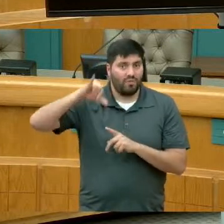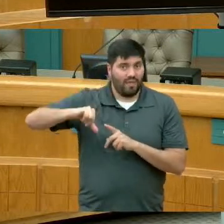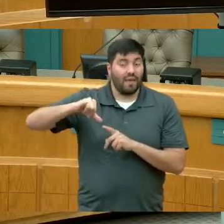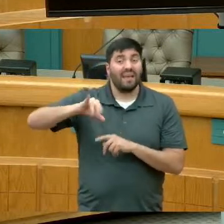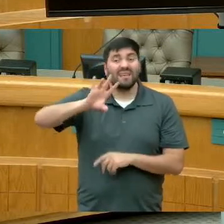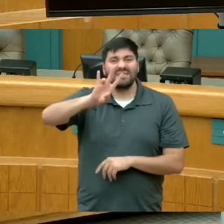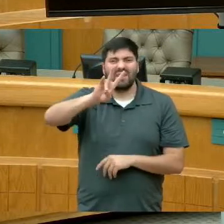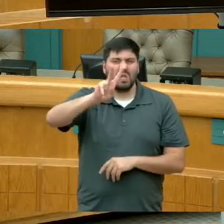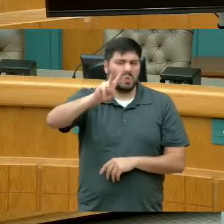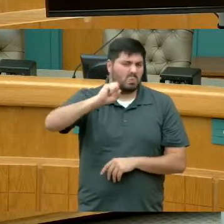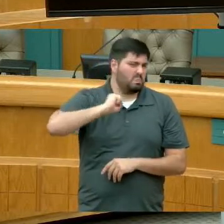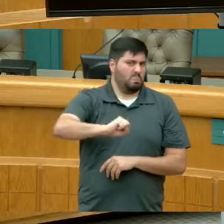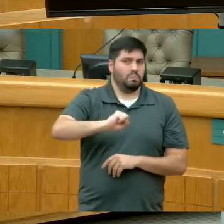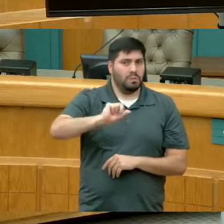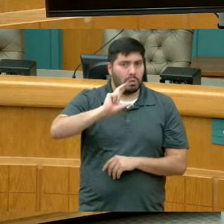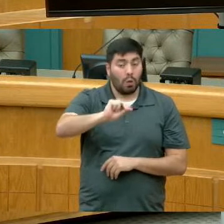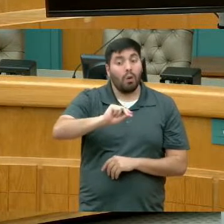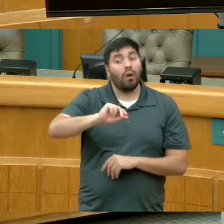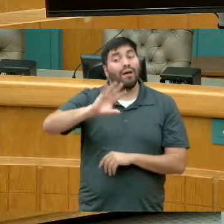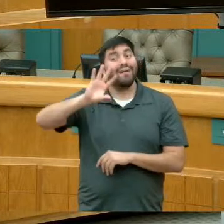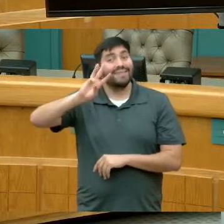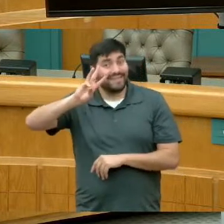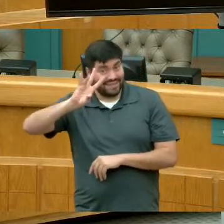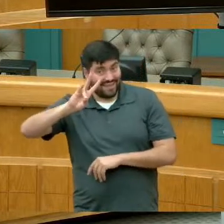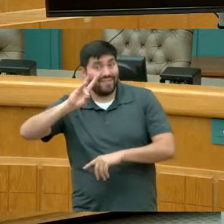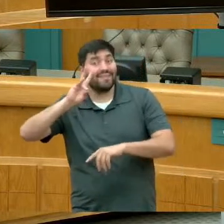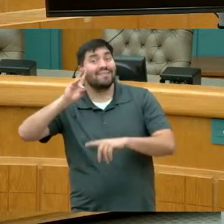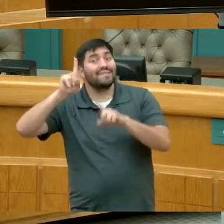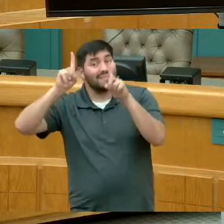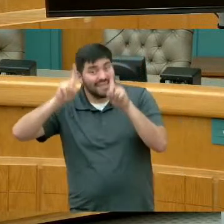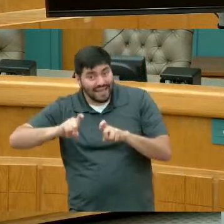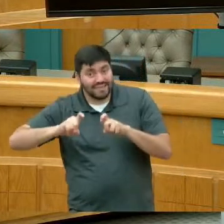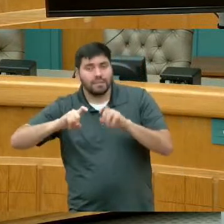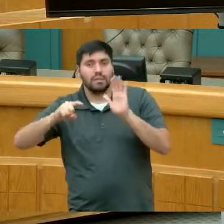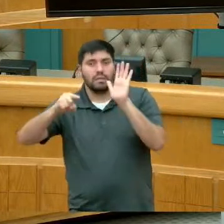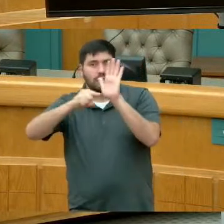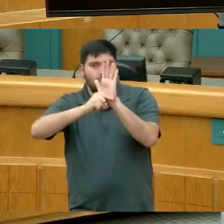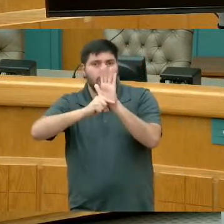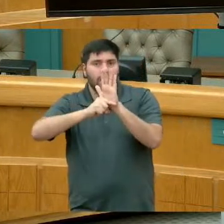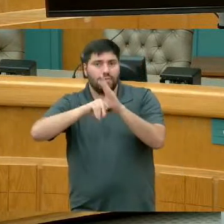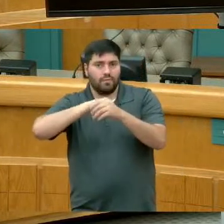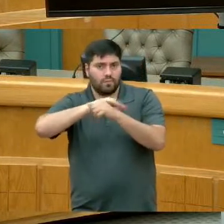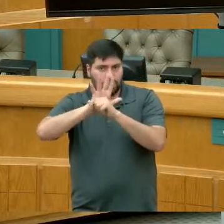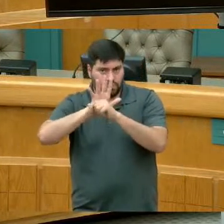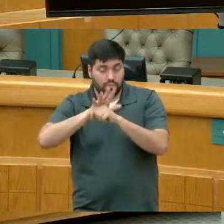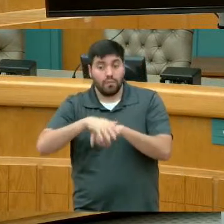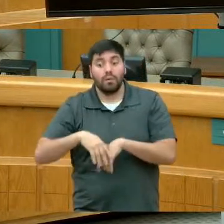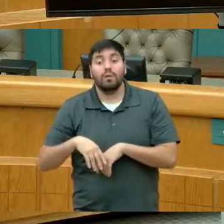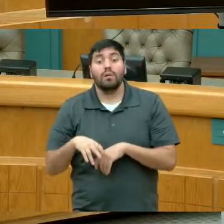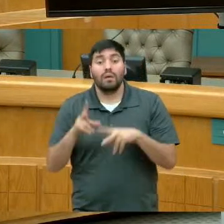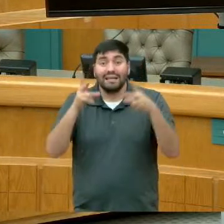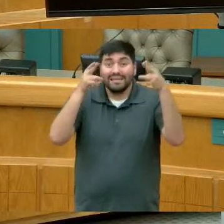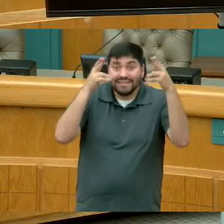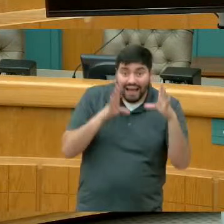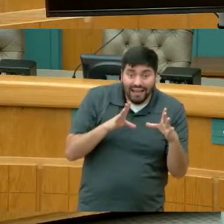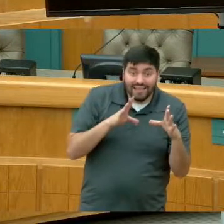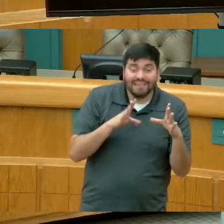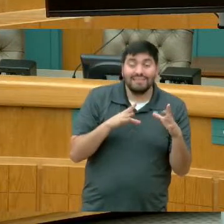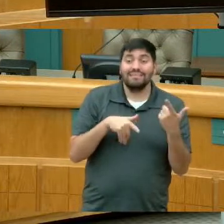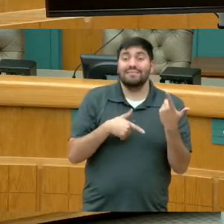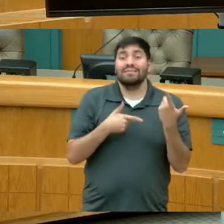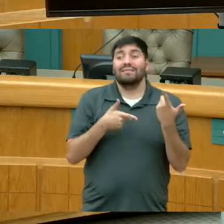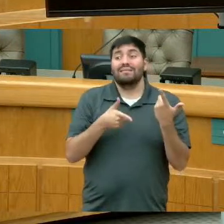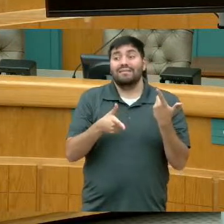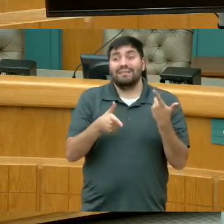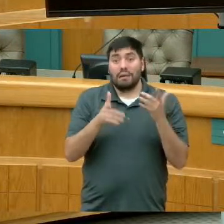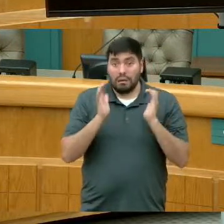and 72 refused. All 67 that were tested received negative results. All the stylists in the